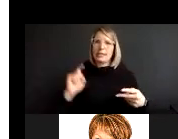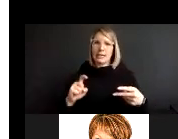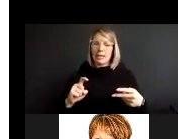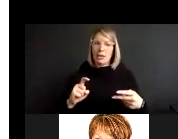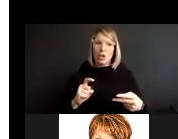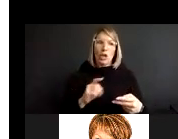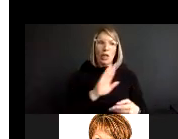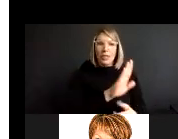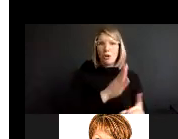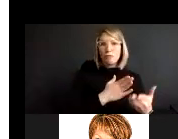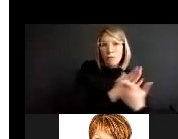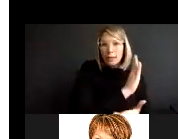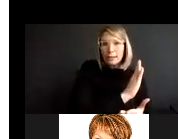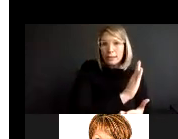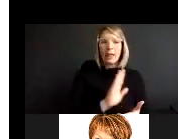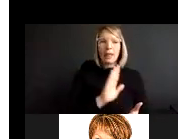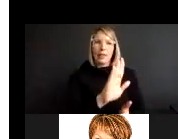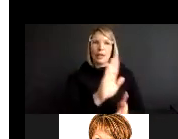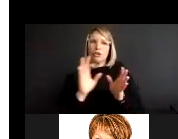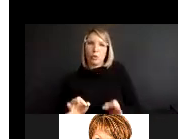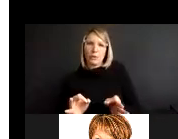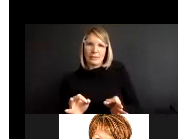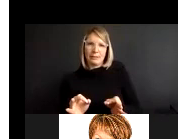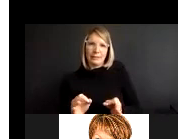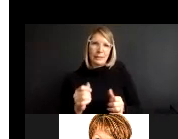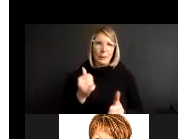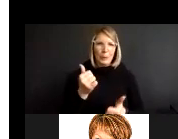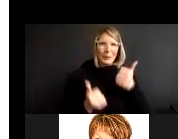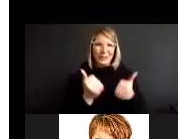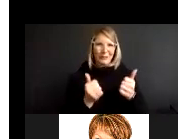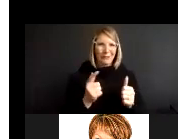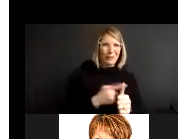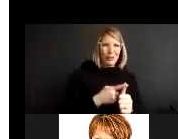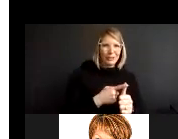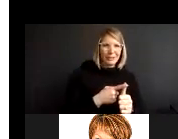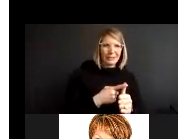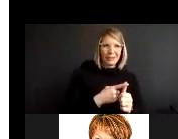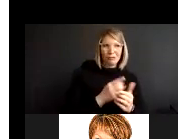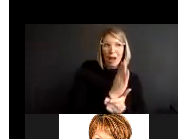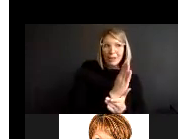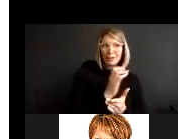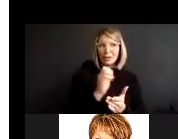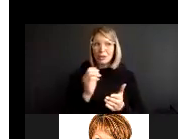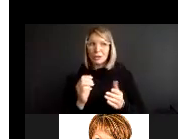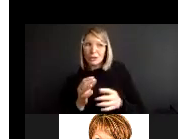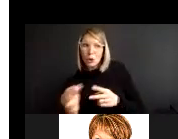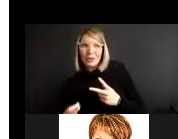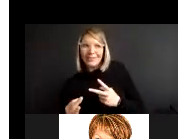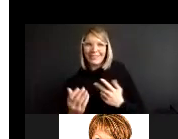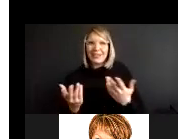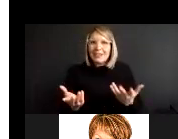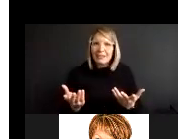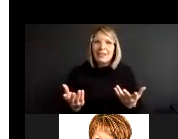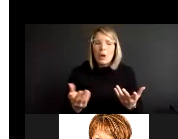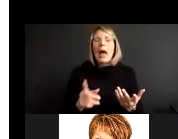protection cases. And I think we always need to continue to further support that kind of rights-based lens and continue to incorporate